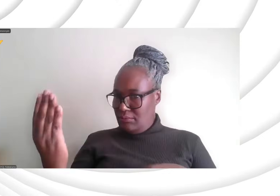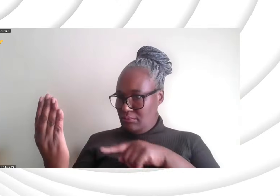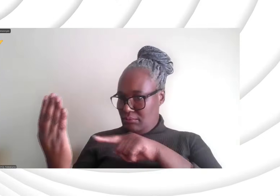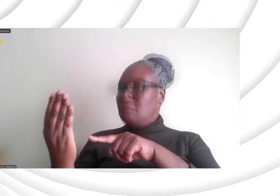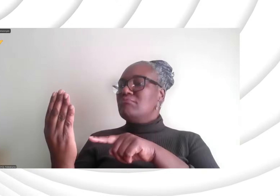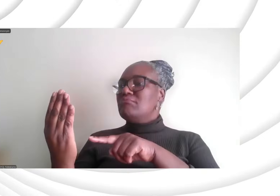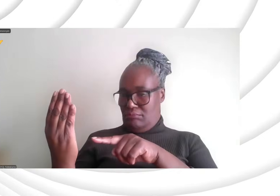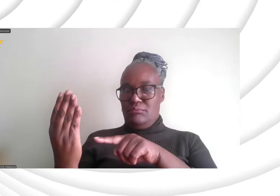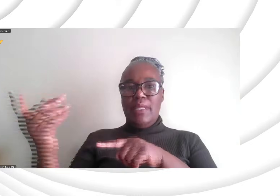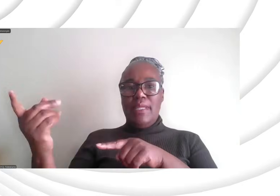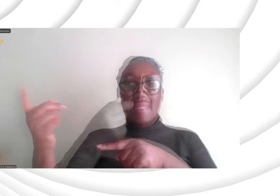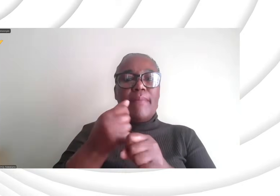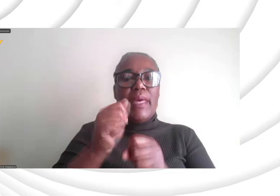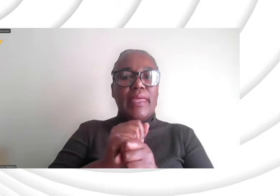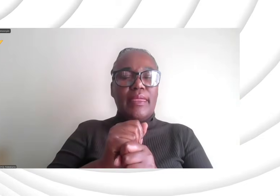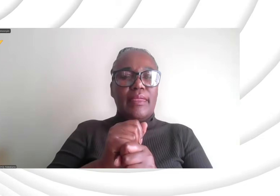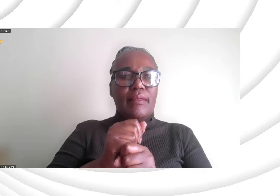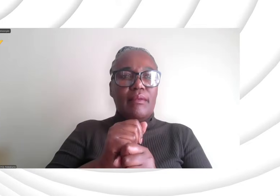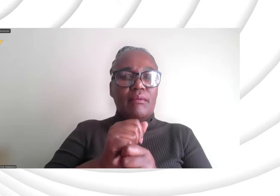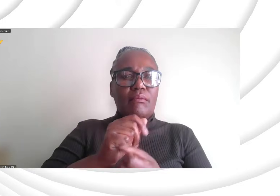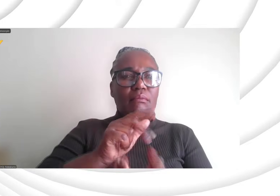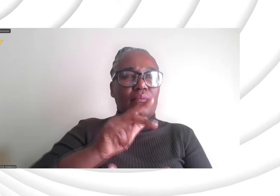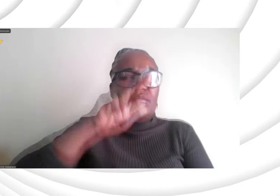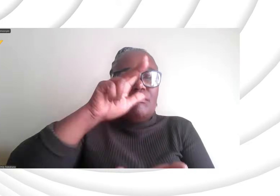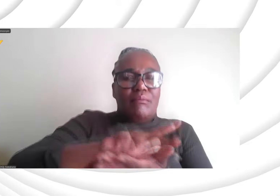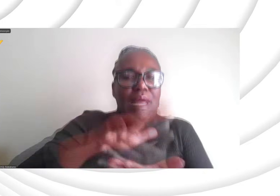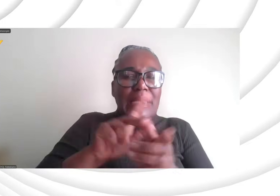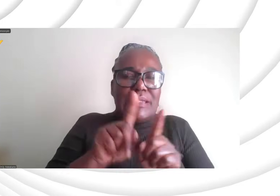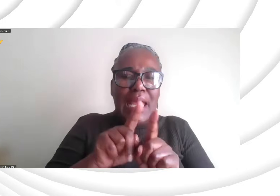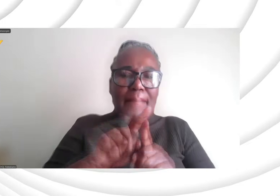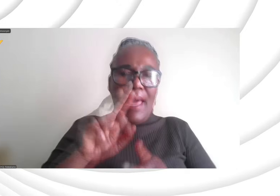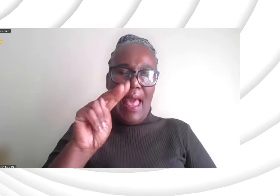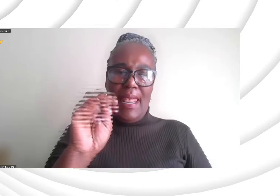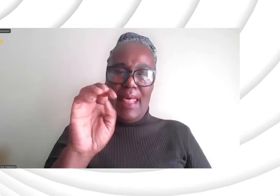initially started a project,